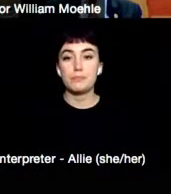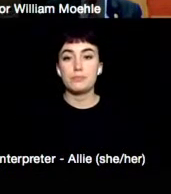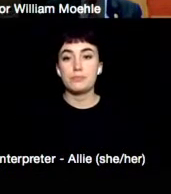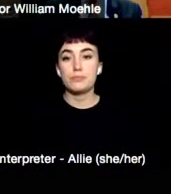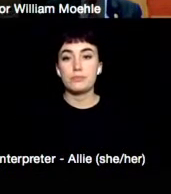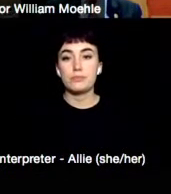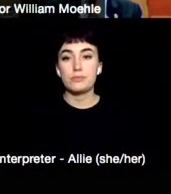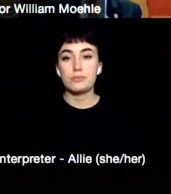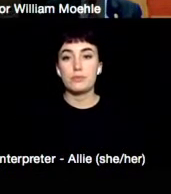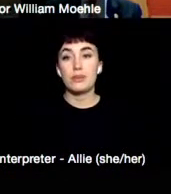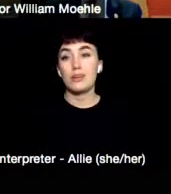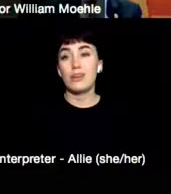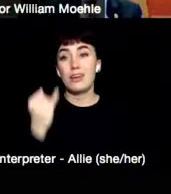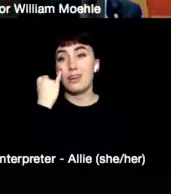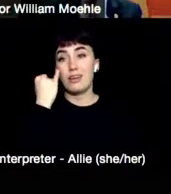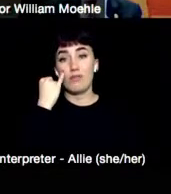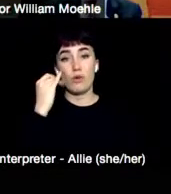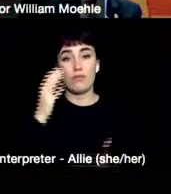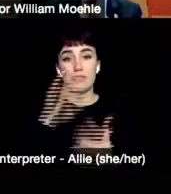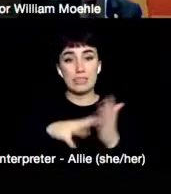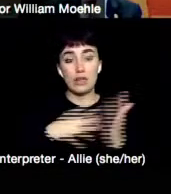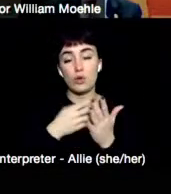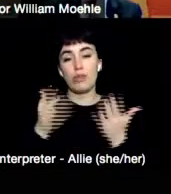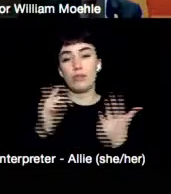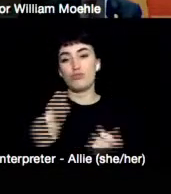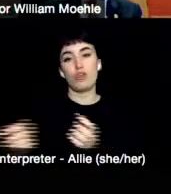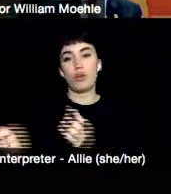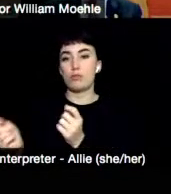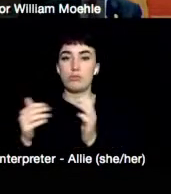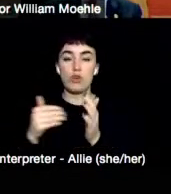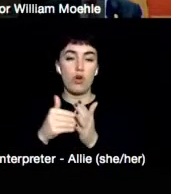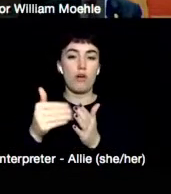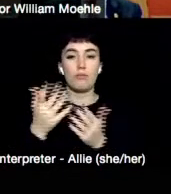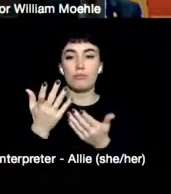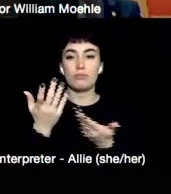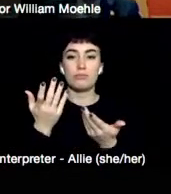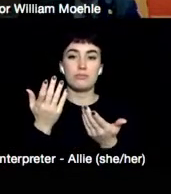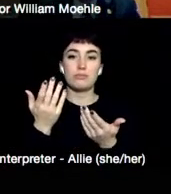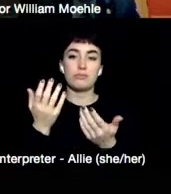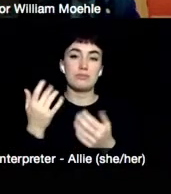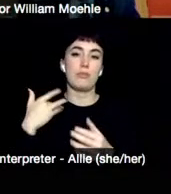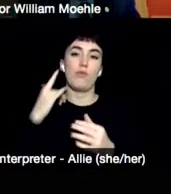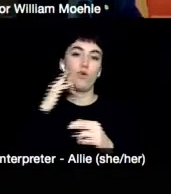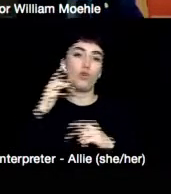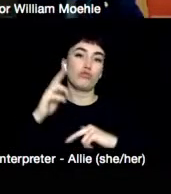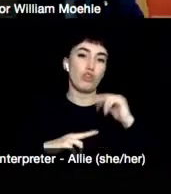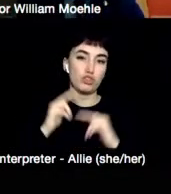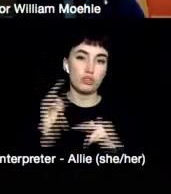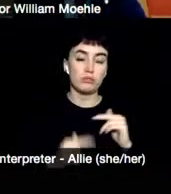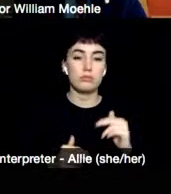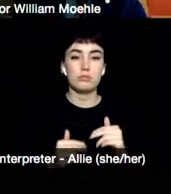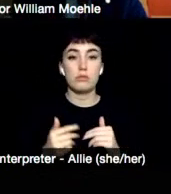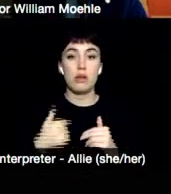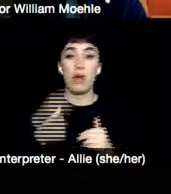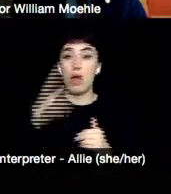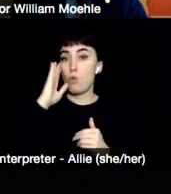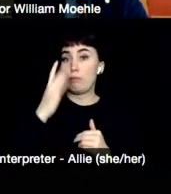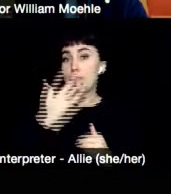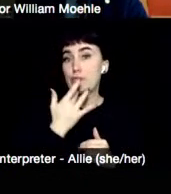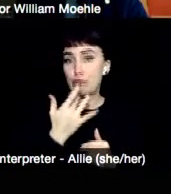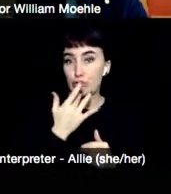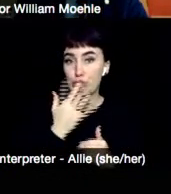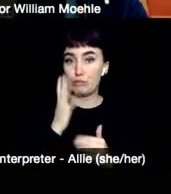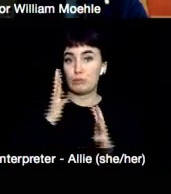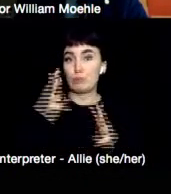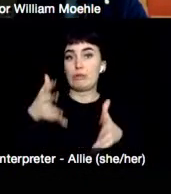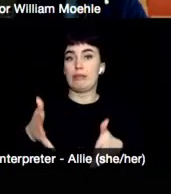So even with a schedule, things change all the time, as it does in construction. So I would prefer to leave it